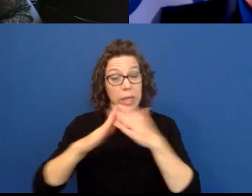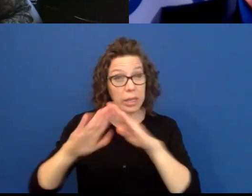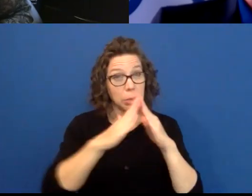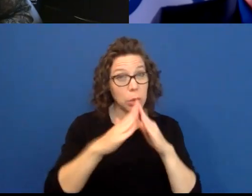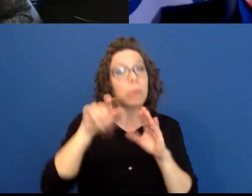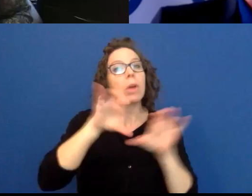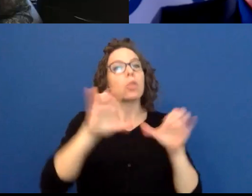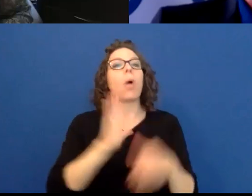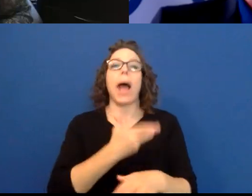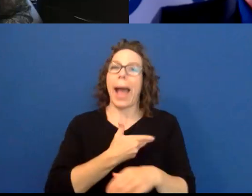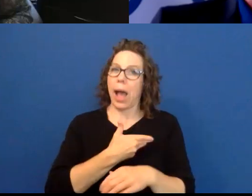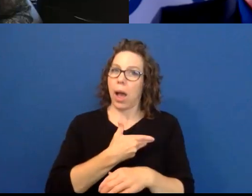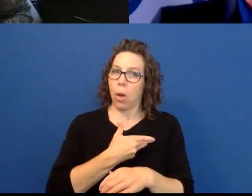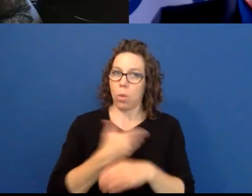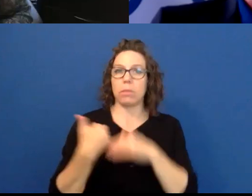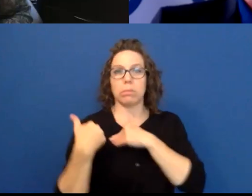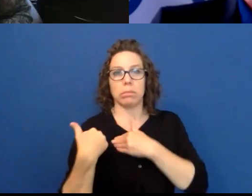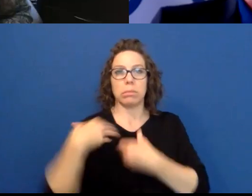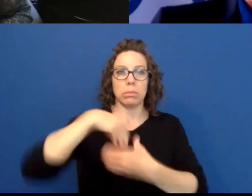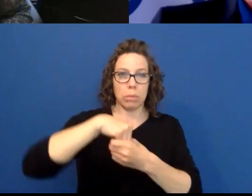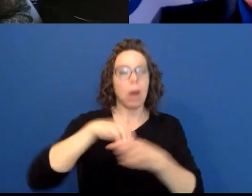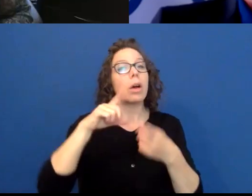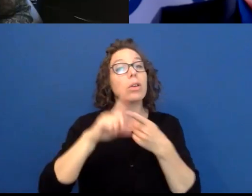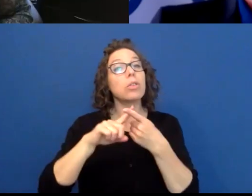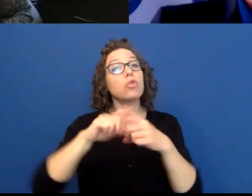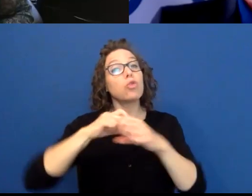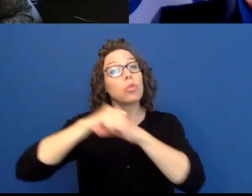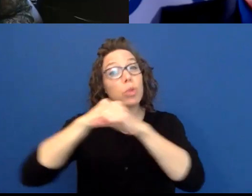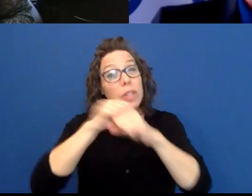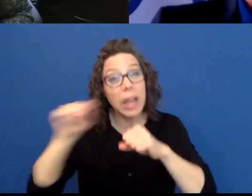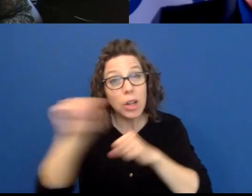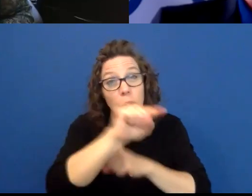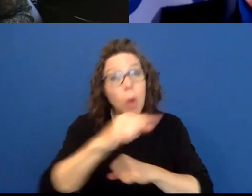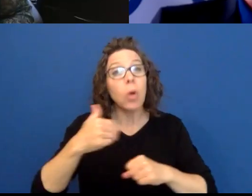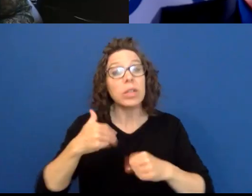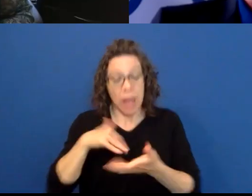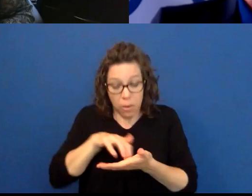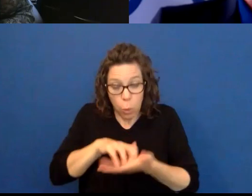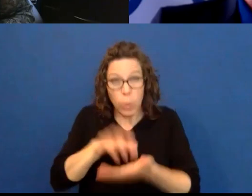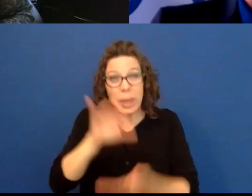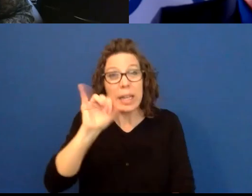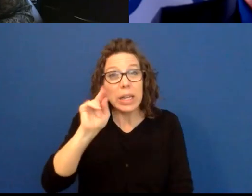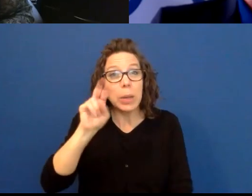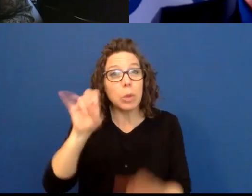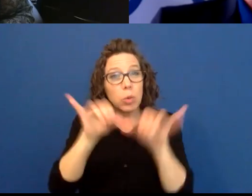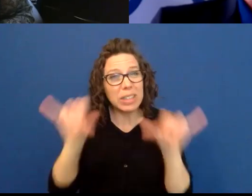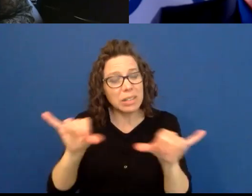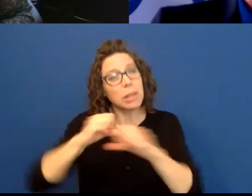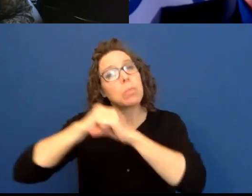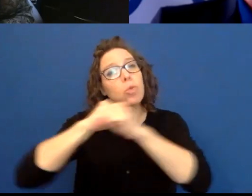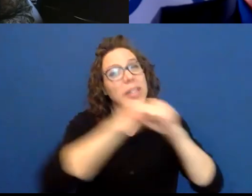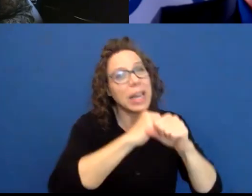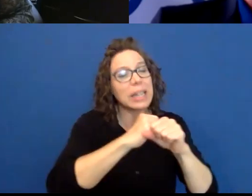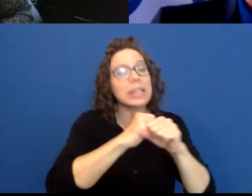part to protect those whose immune systems are weakened and can't fight off this disease as easily. Please stay home as much